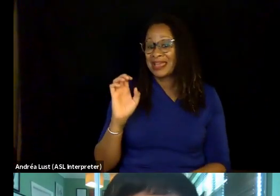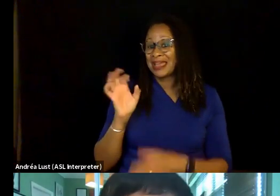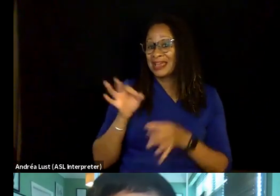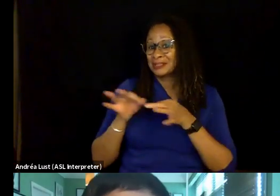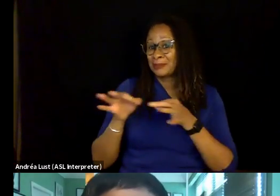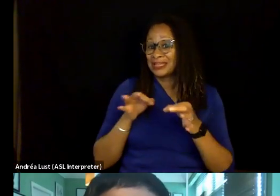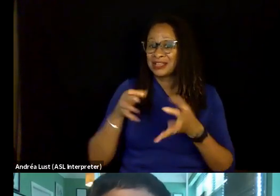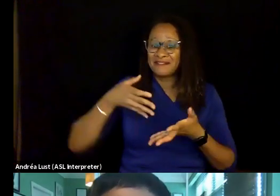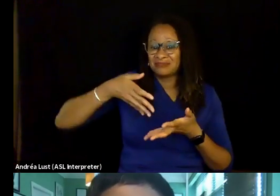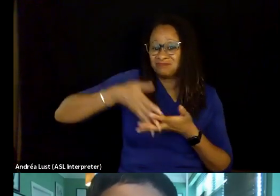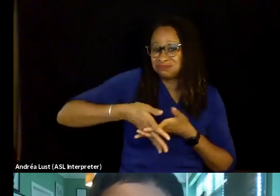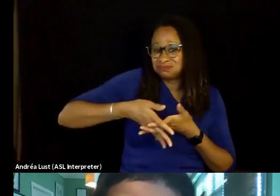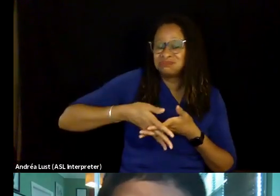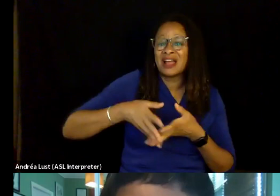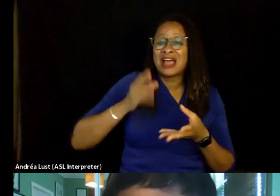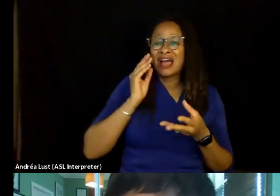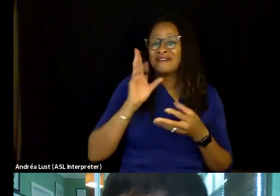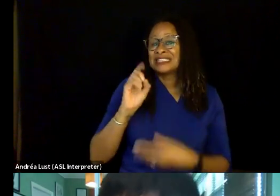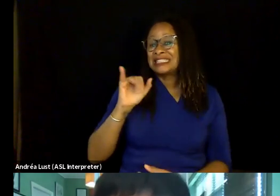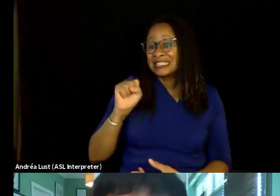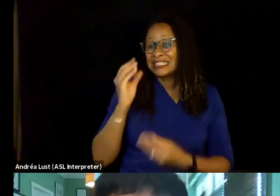of disinformation in the Philippines?